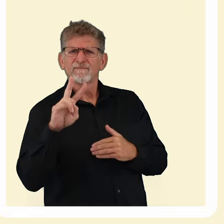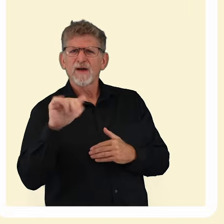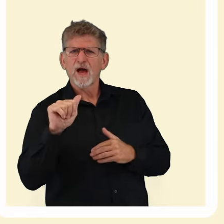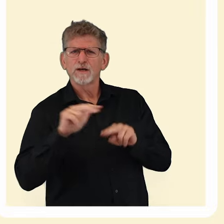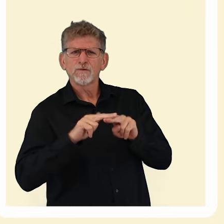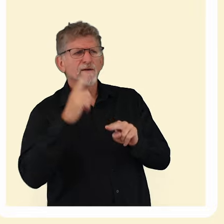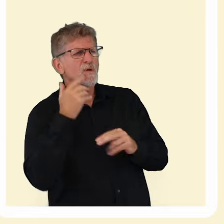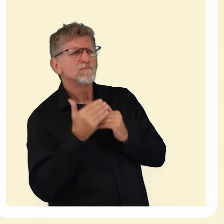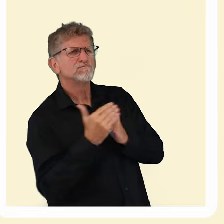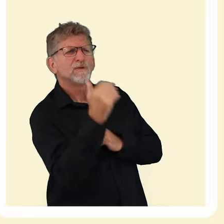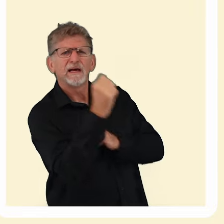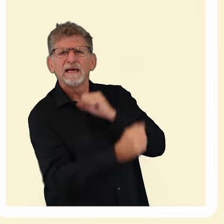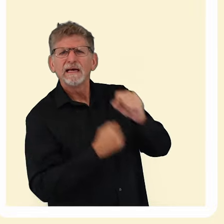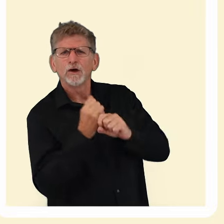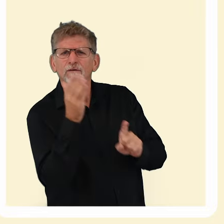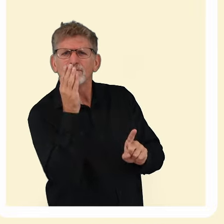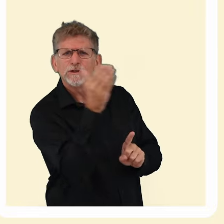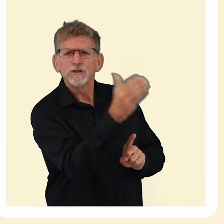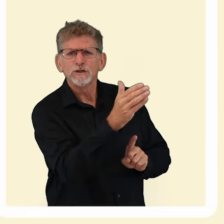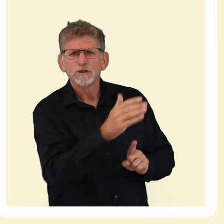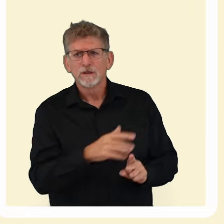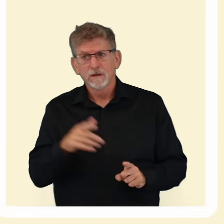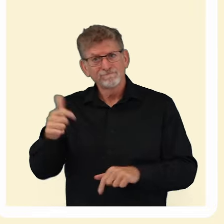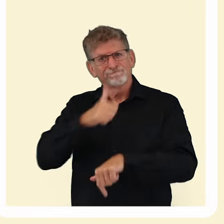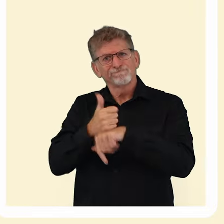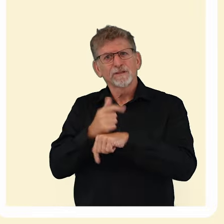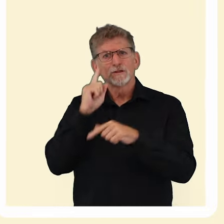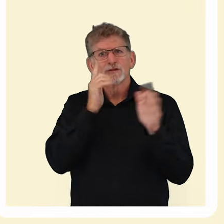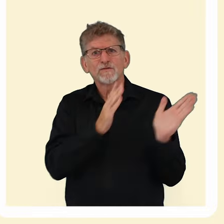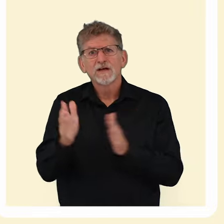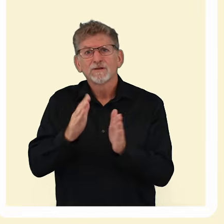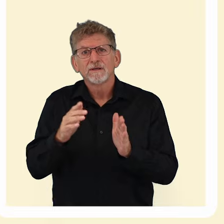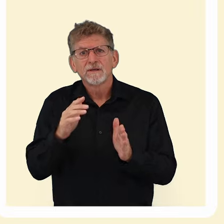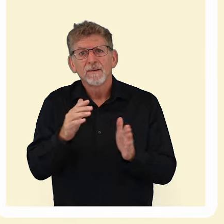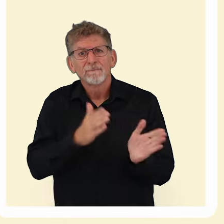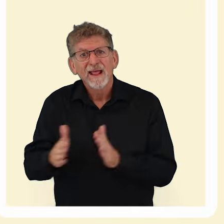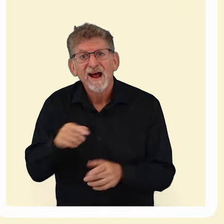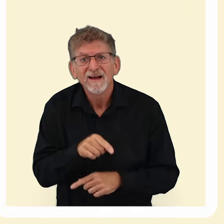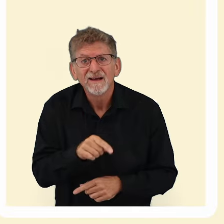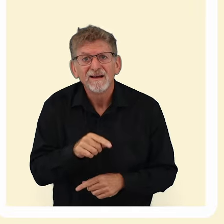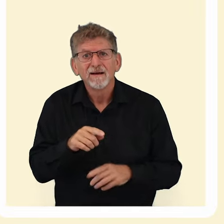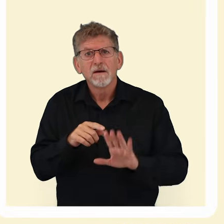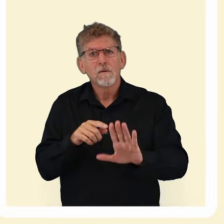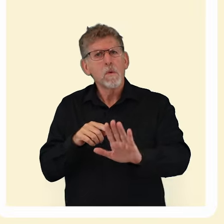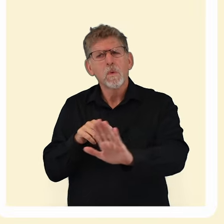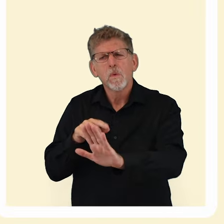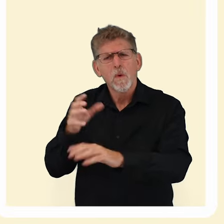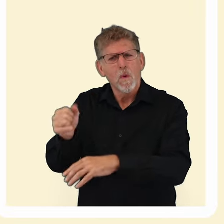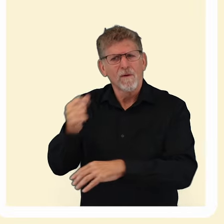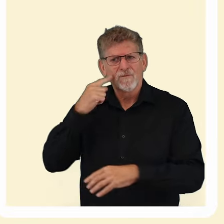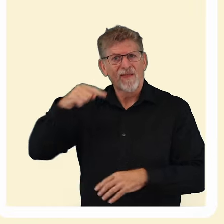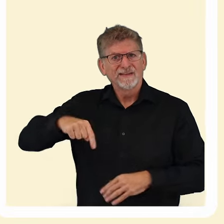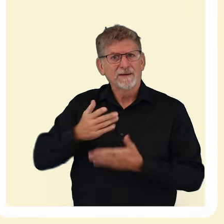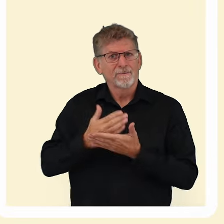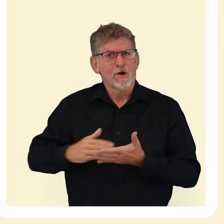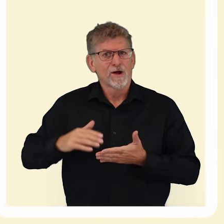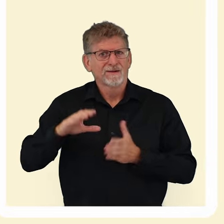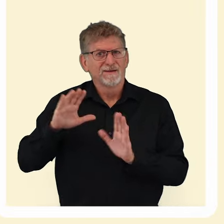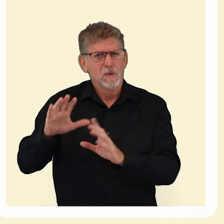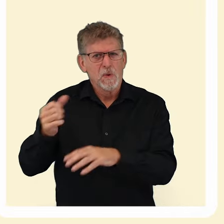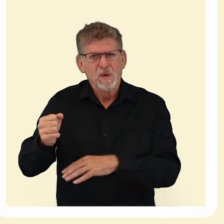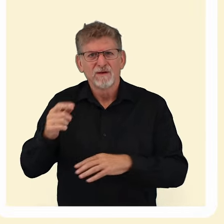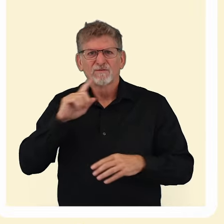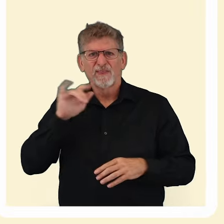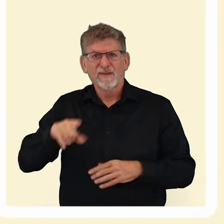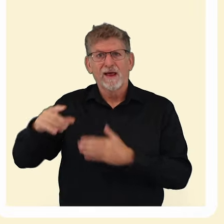with VIA in the future years. With that strategic plan. And I'm going to stop you there for this segment, because that leads us really well into our next